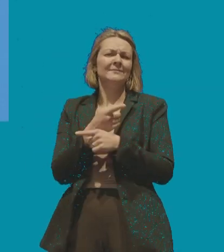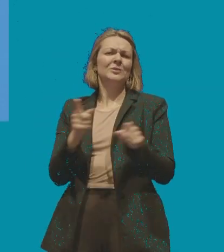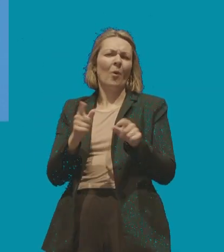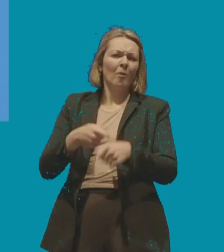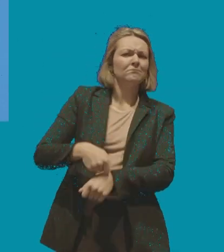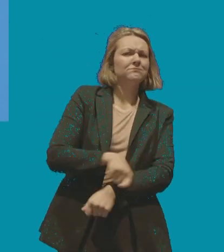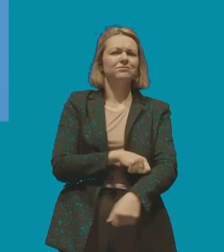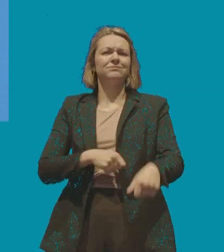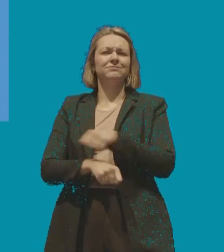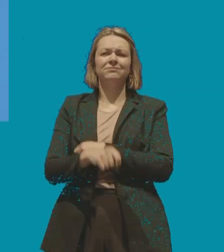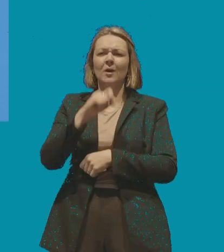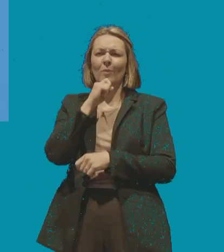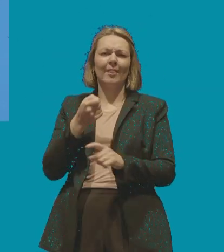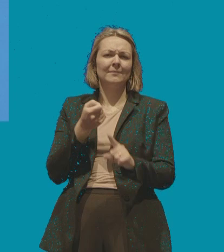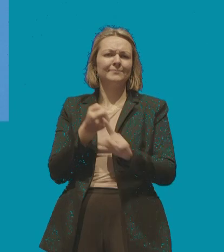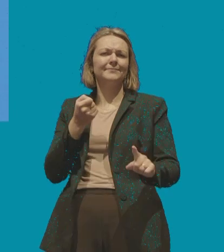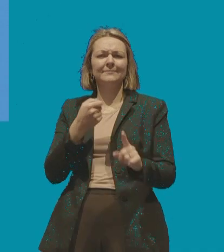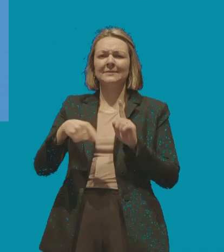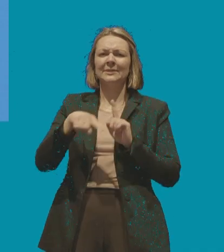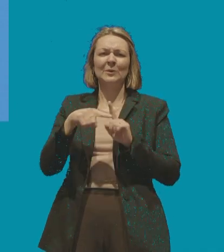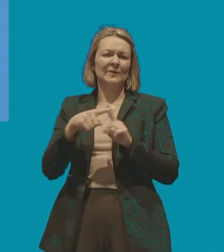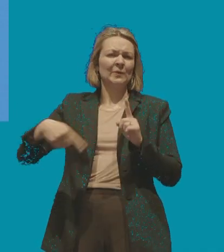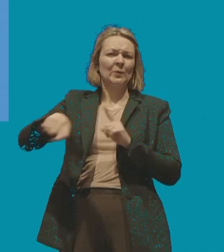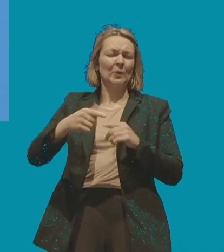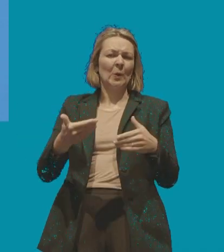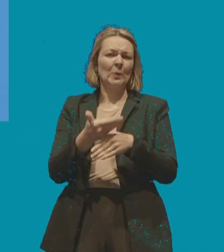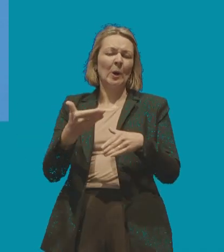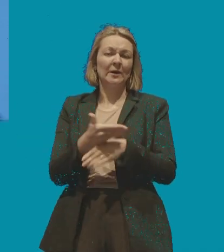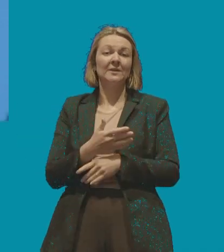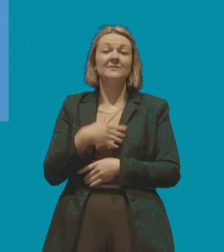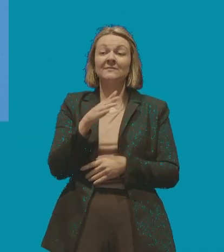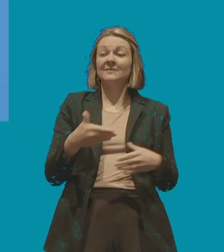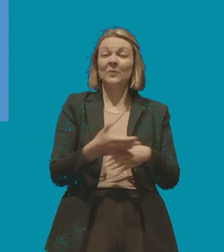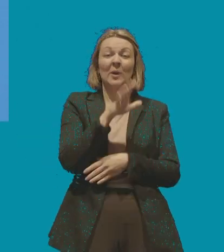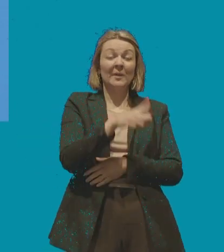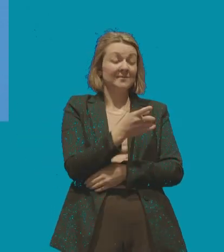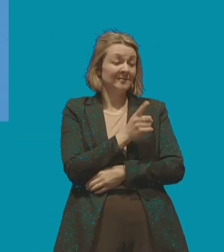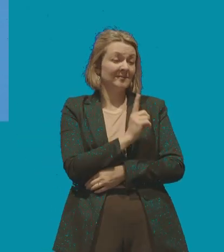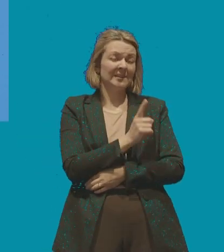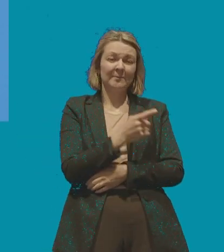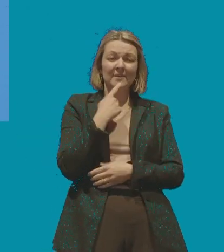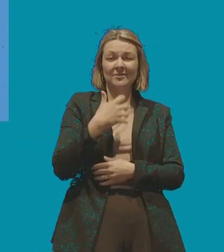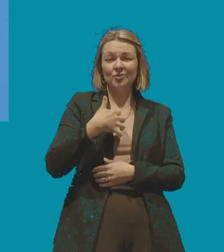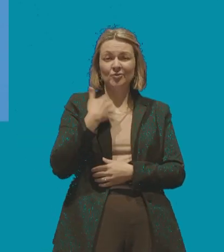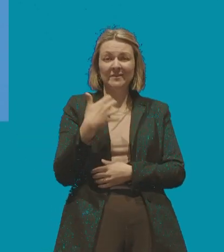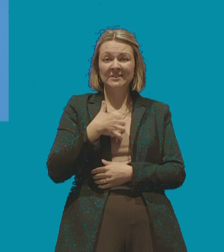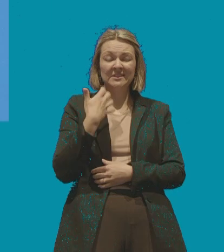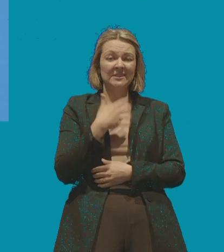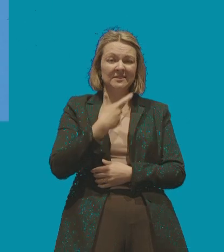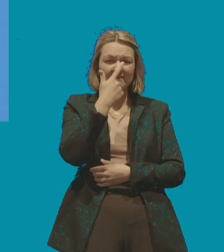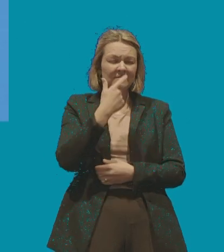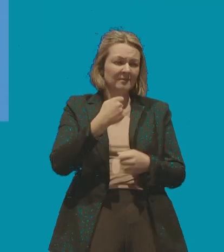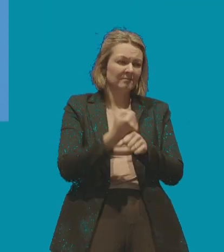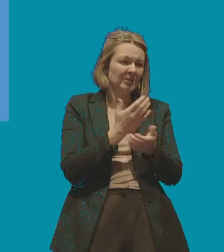a difference to hundreds of thousands of workers in the workplace, doing the disciplinaries, the grievances, keeping people